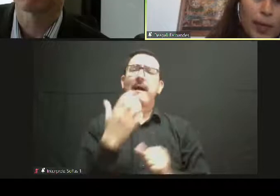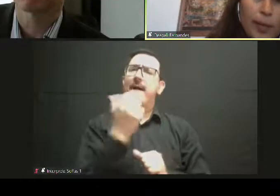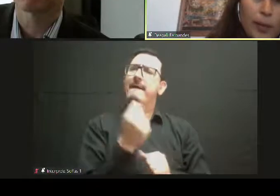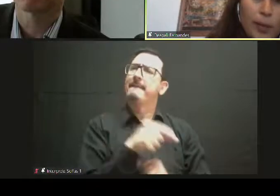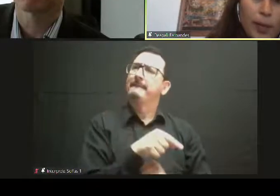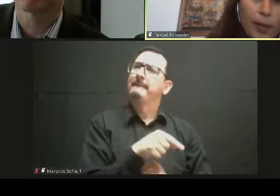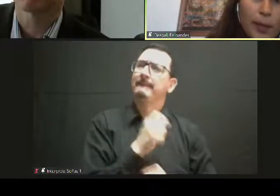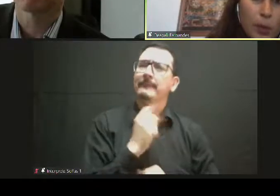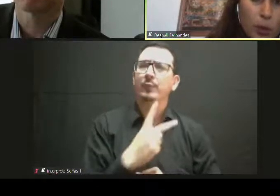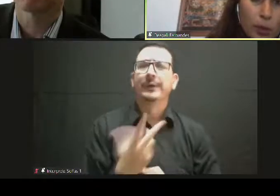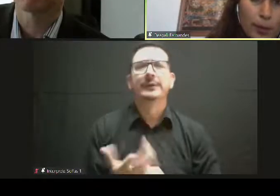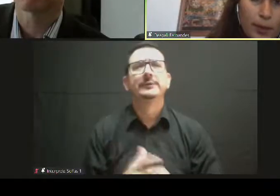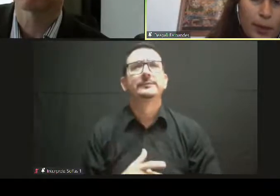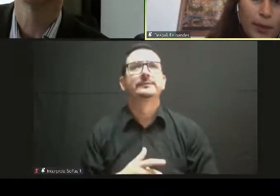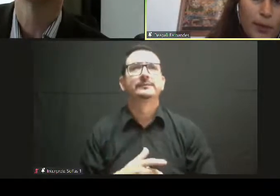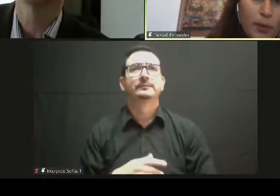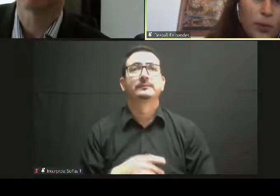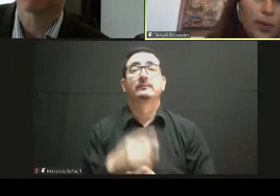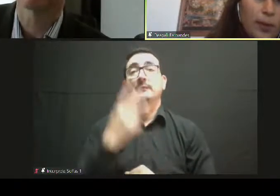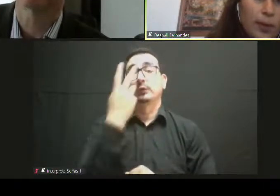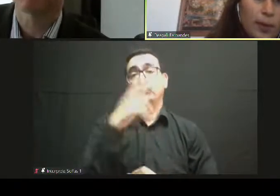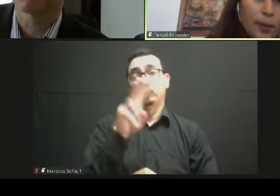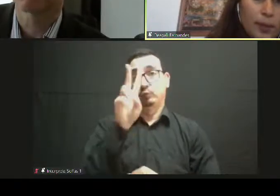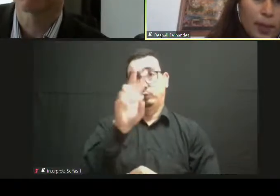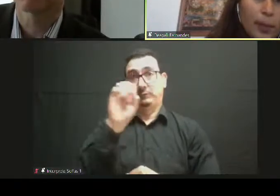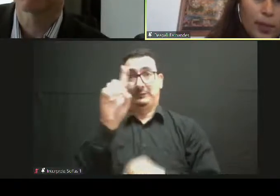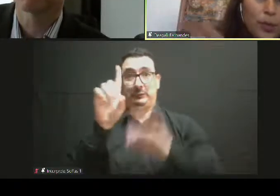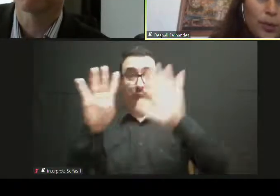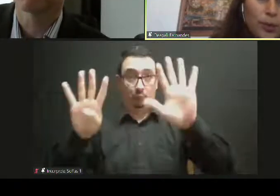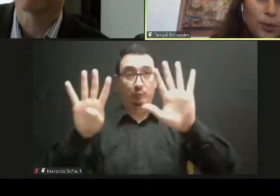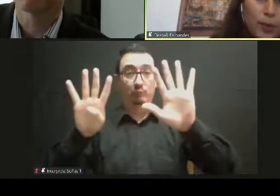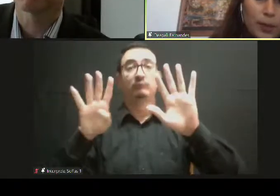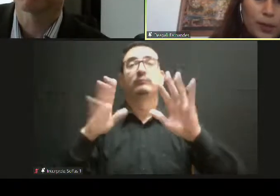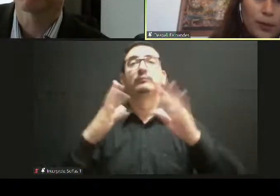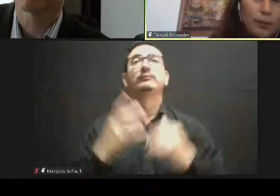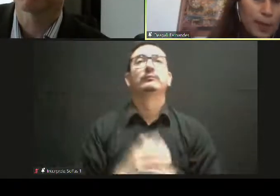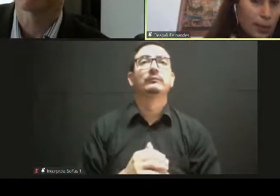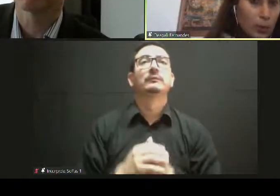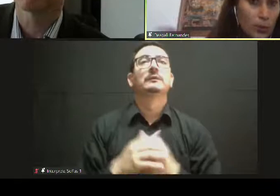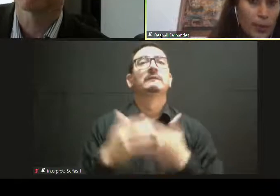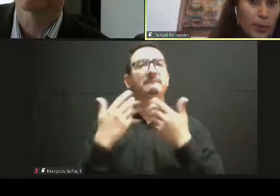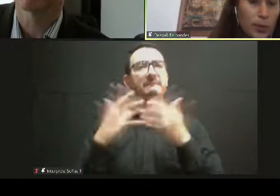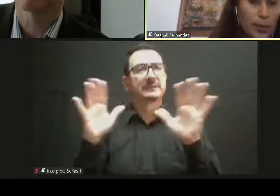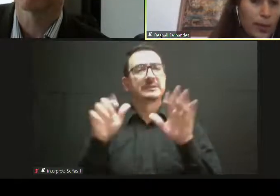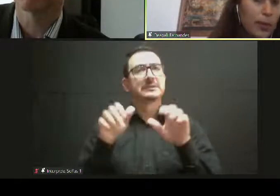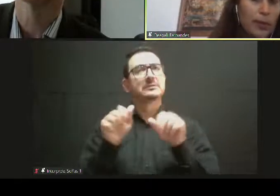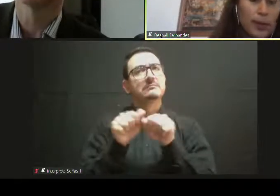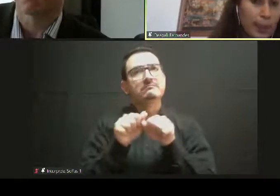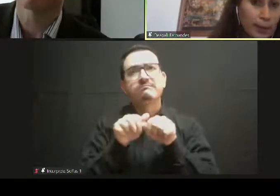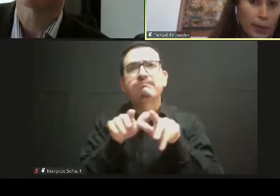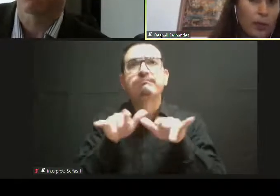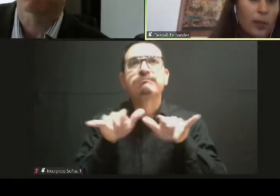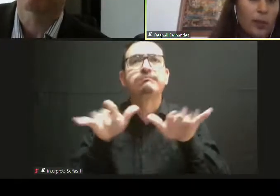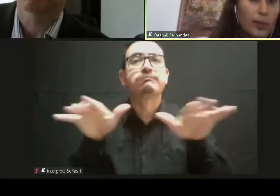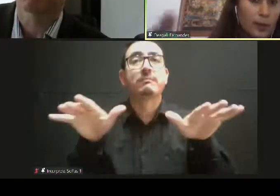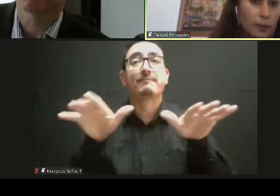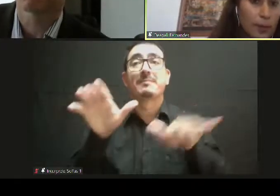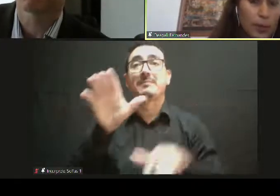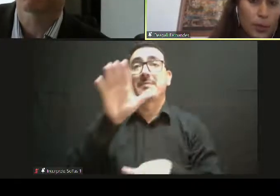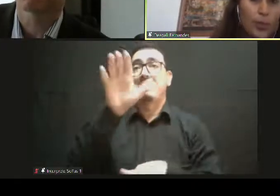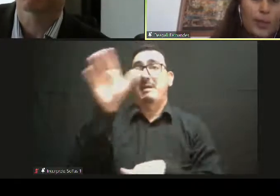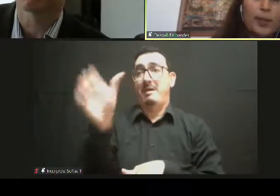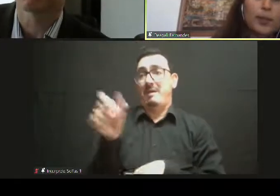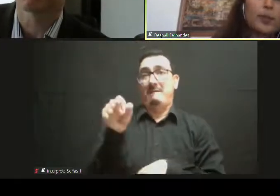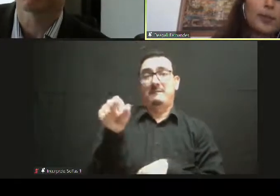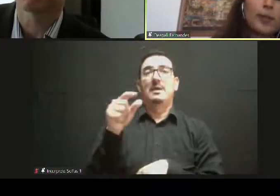growing mobile economy in the world. So there is a big potential over here, as it also links to other areas like e-commerce,